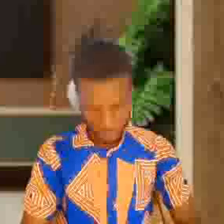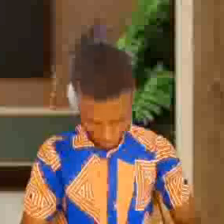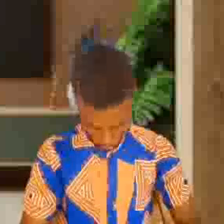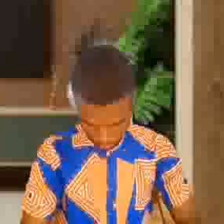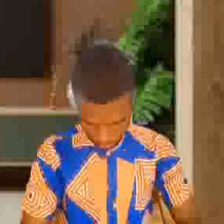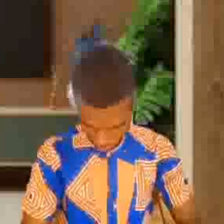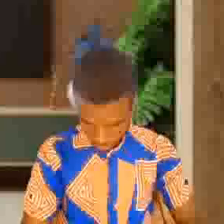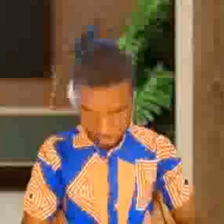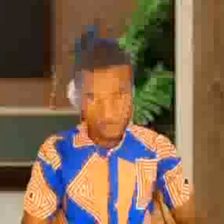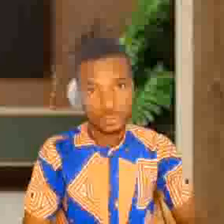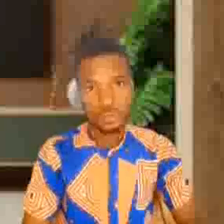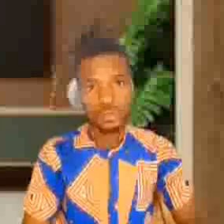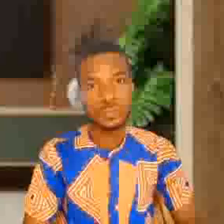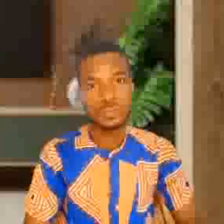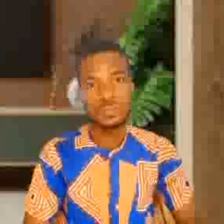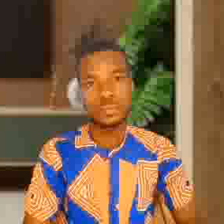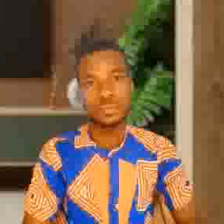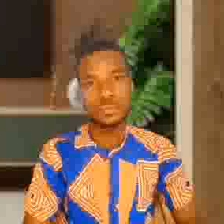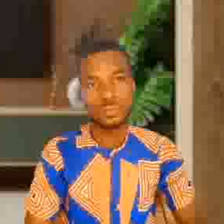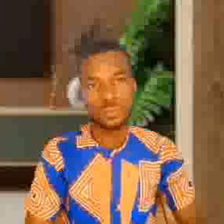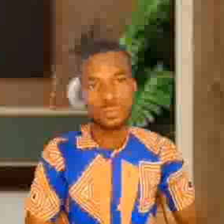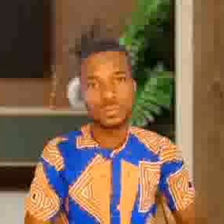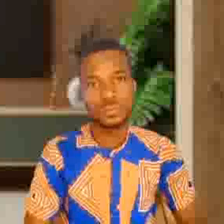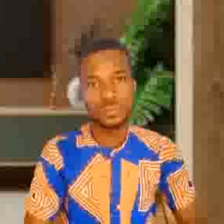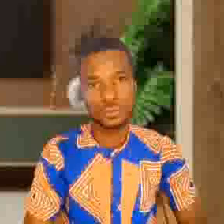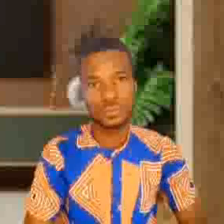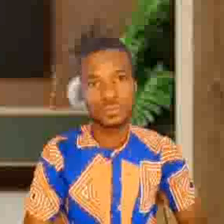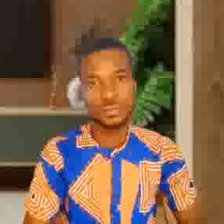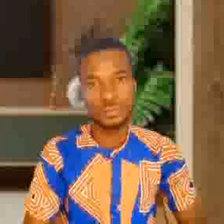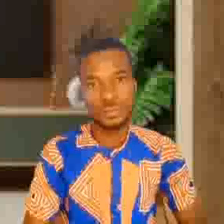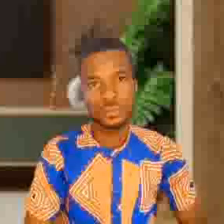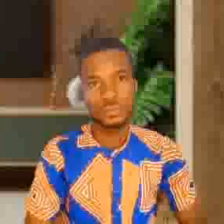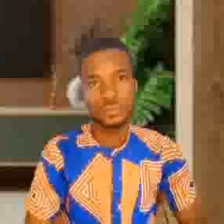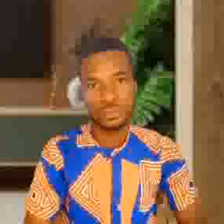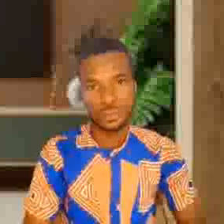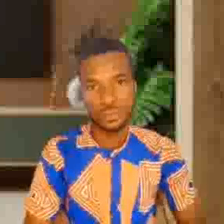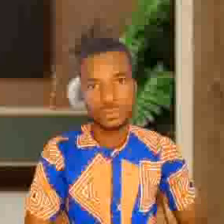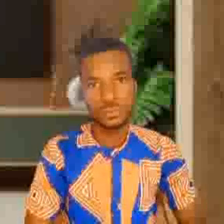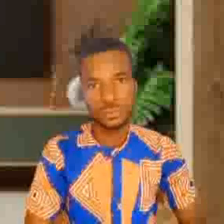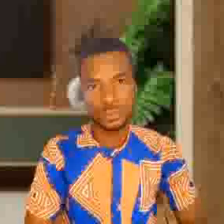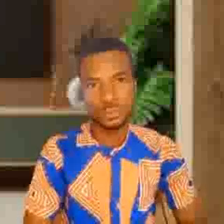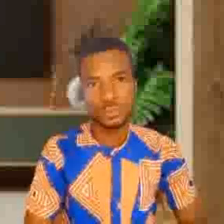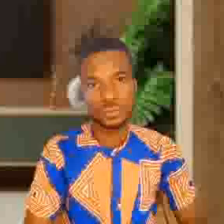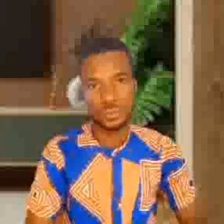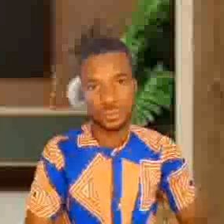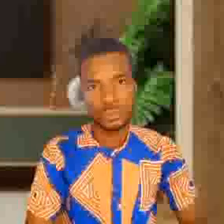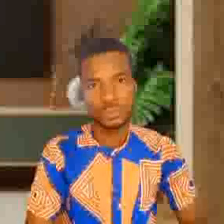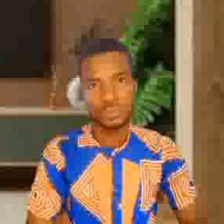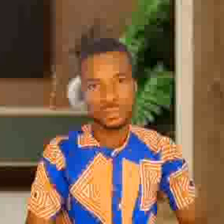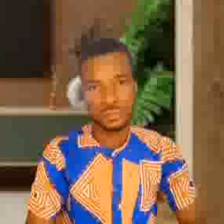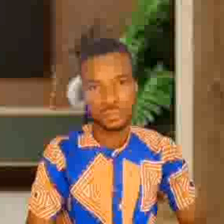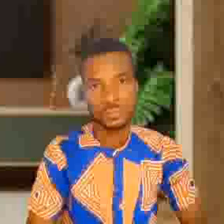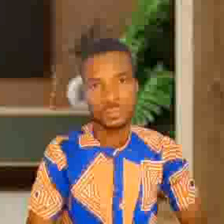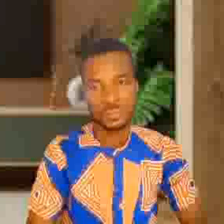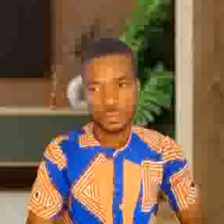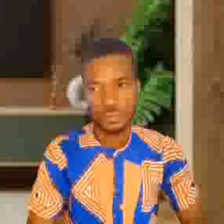When the first instruction expired, it was now a widow. I've commanded a widow woman, go